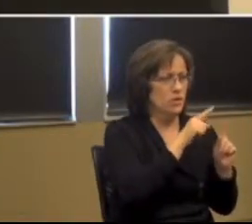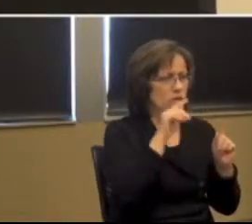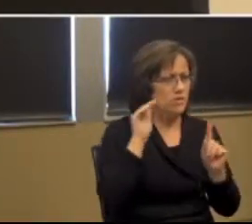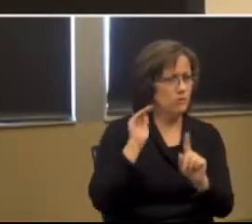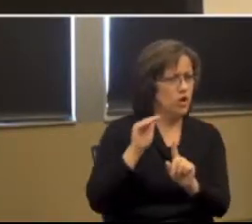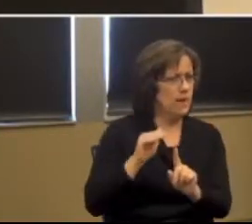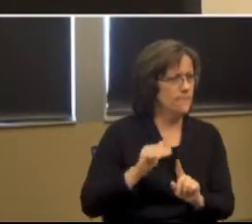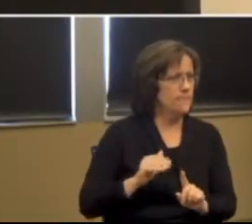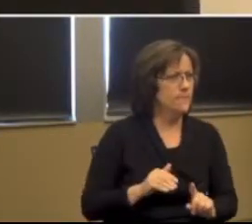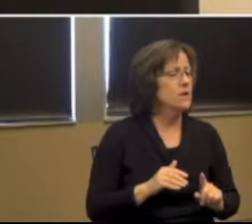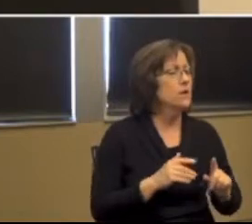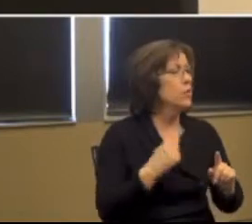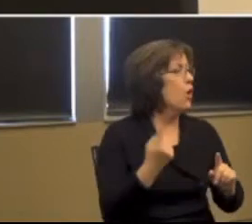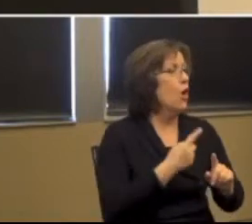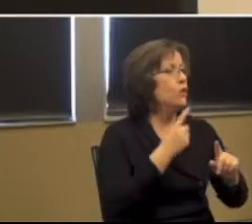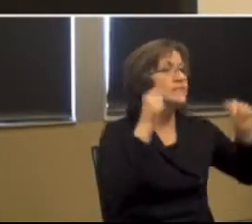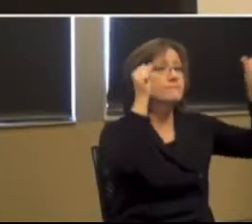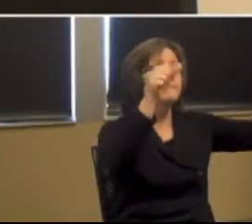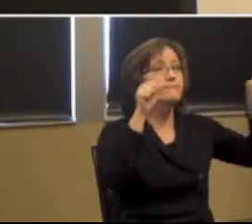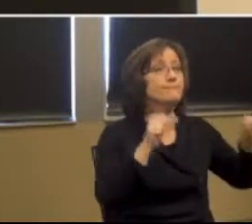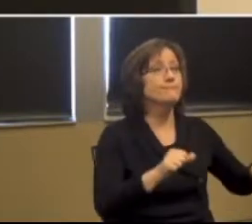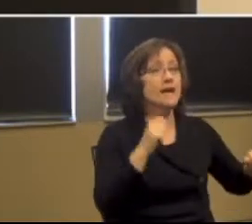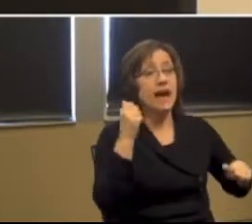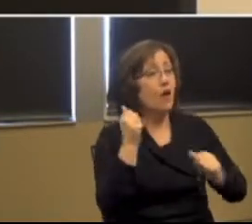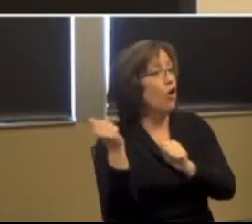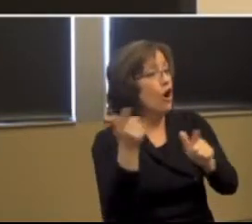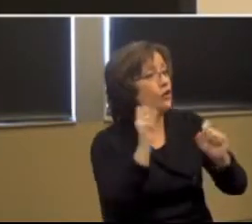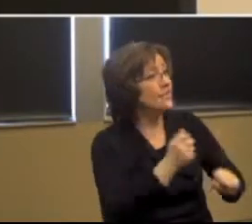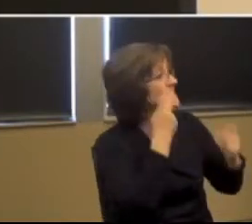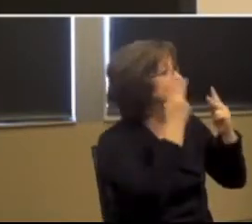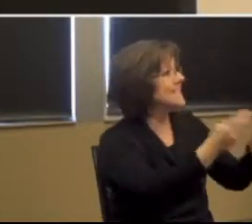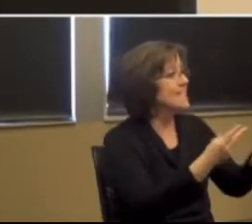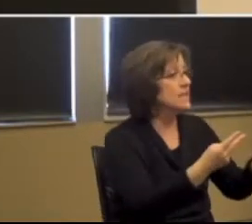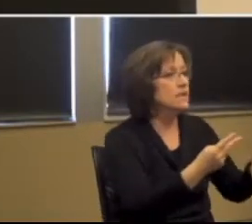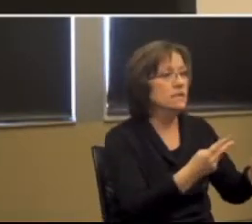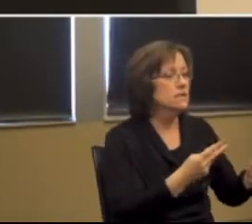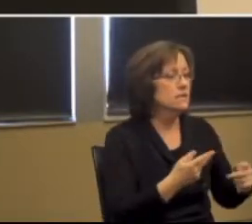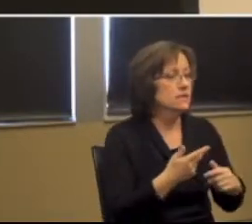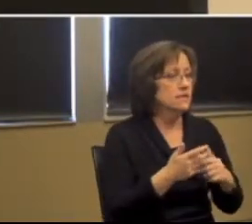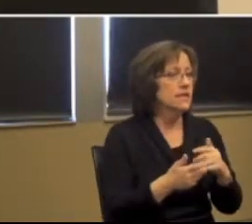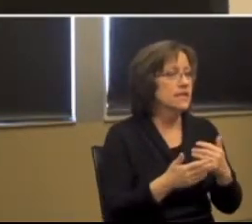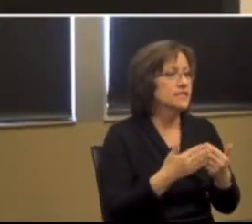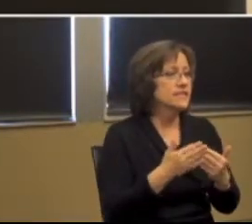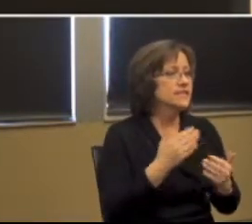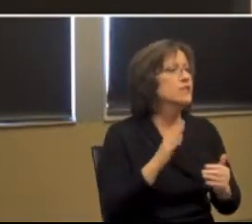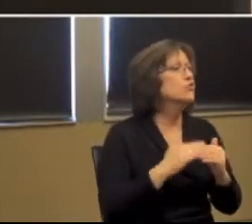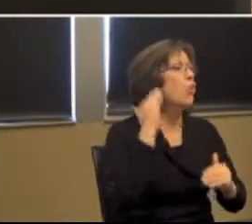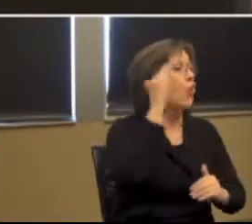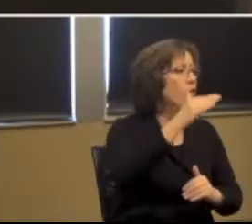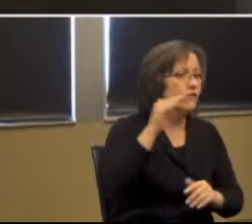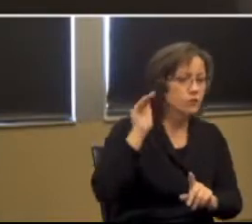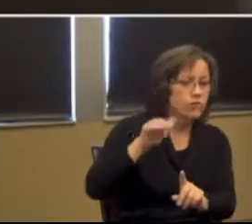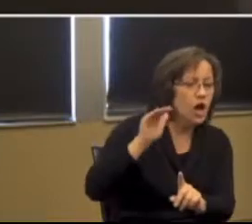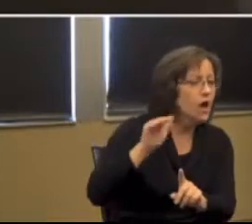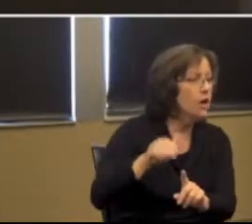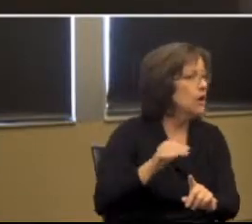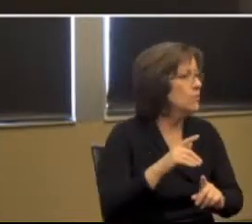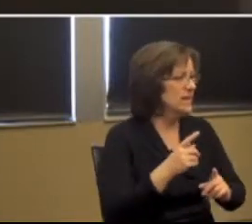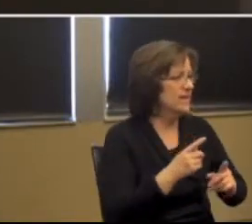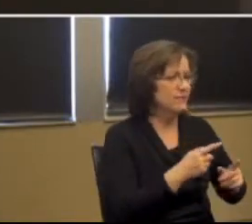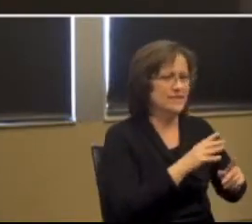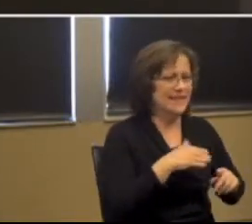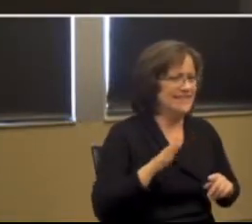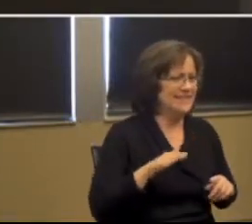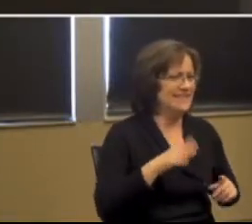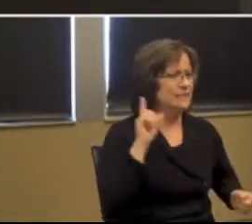keep the prompting hierarchy very visually shown in our room. Because it's very easy to over-prompt. And we always